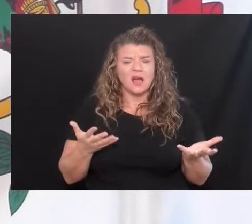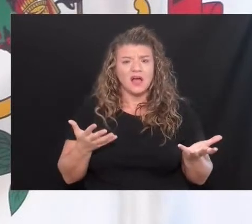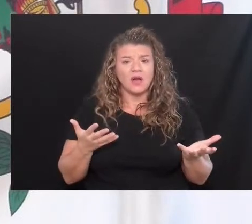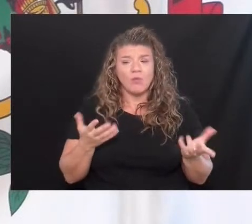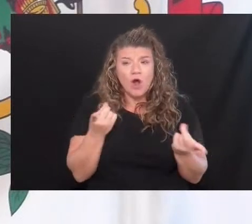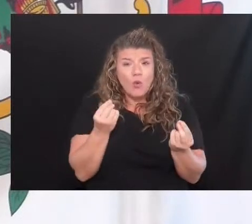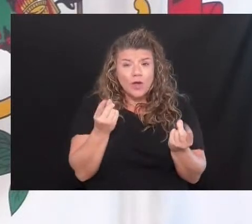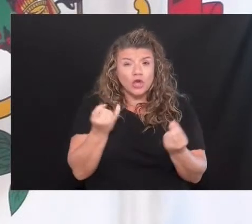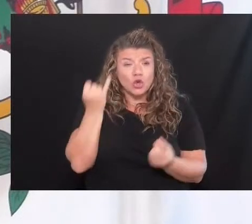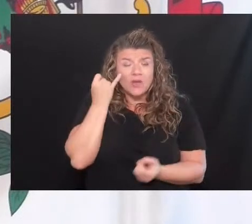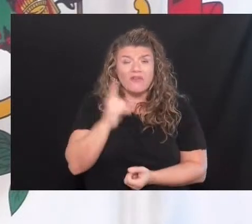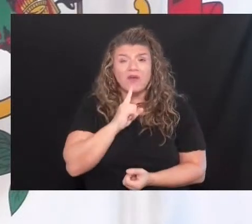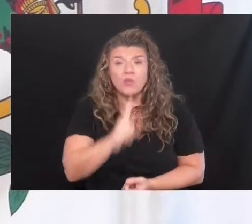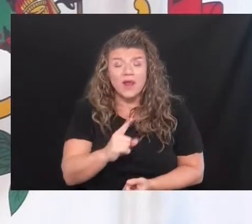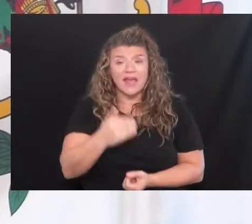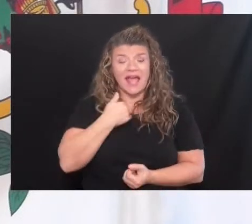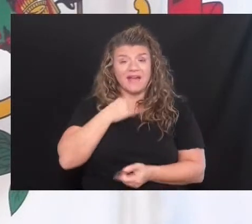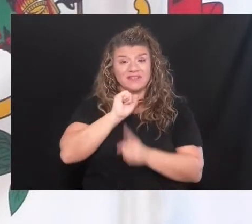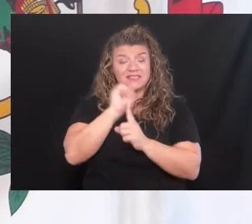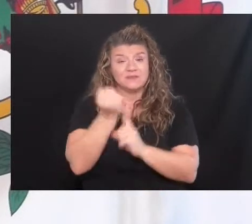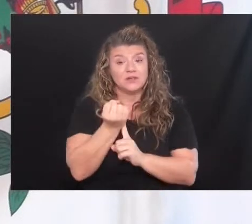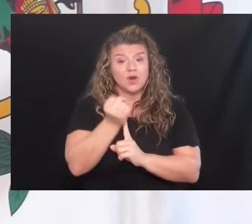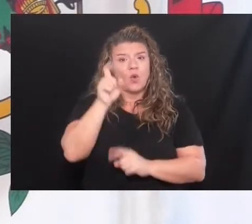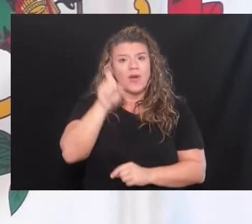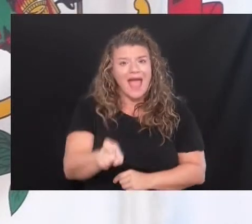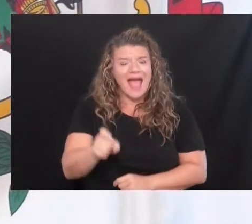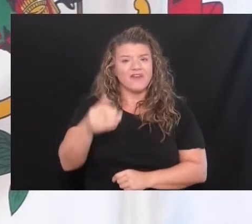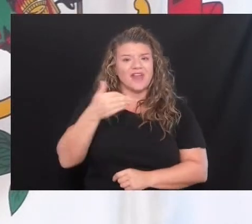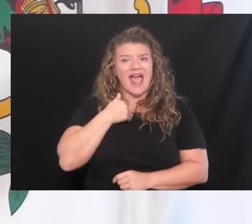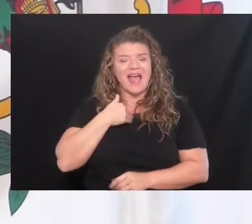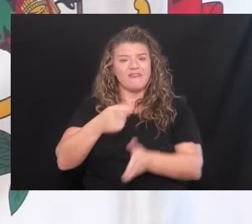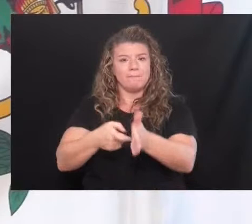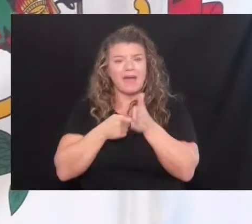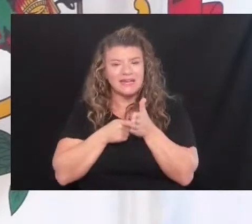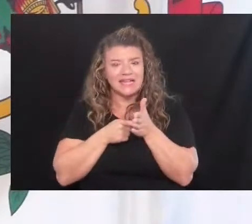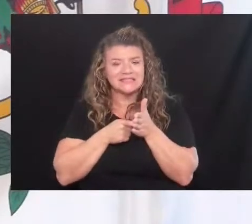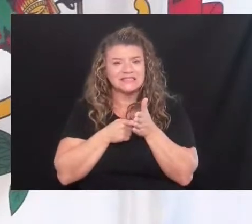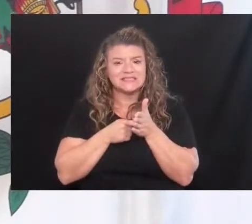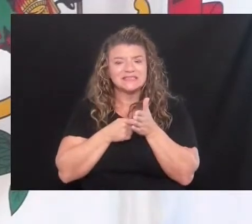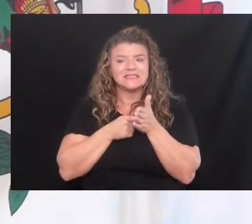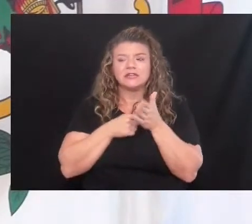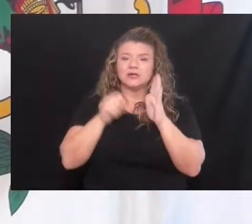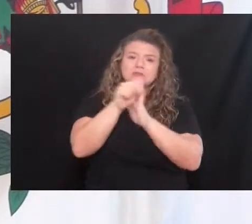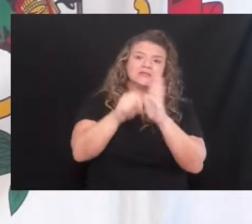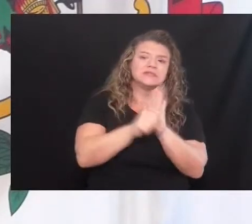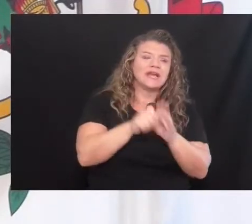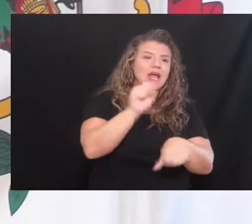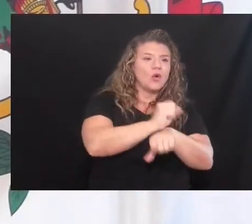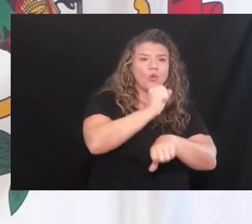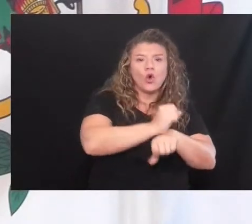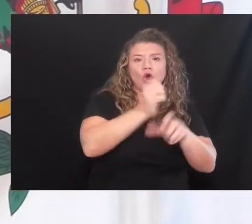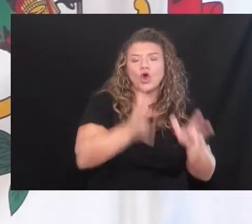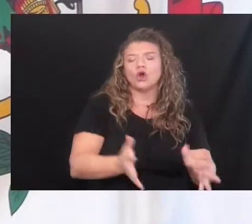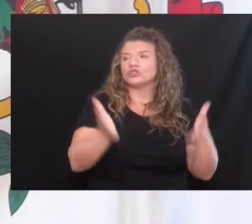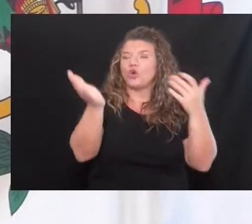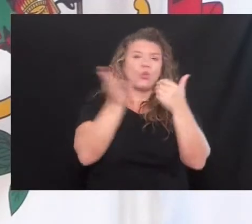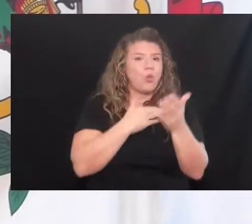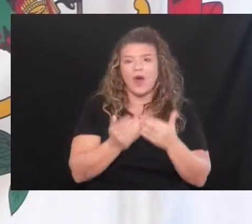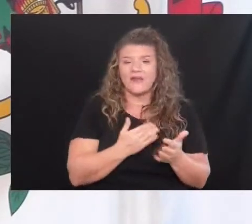we really get in a situation to where we have to have mandates on state workers or whatever it may